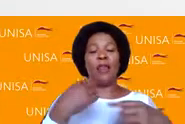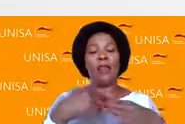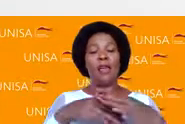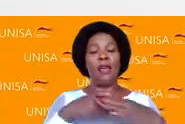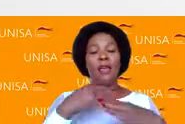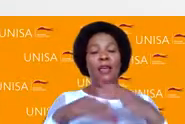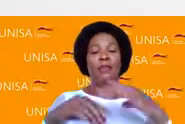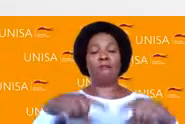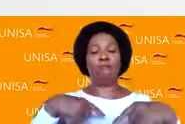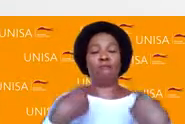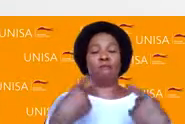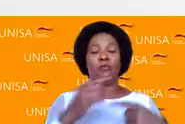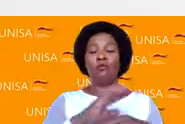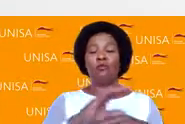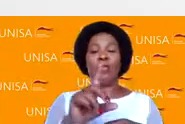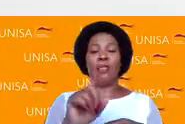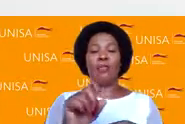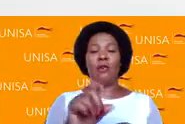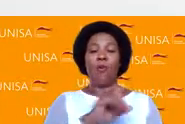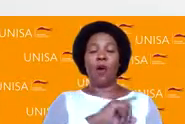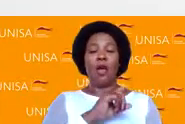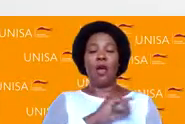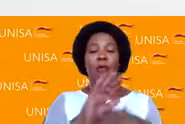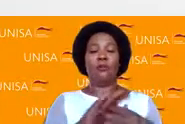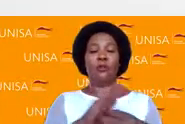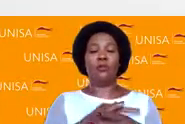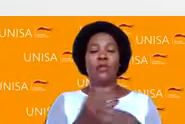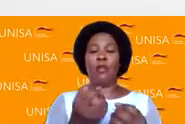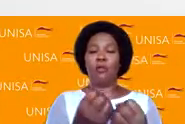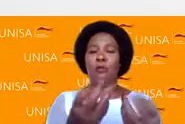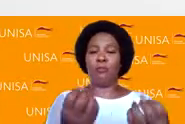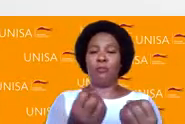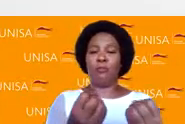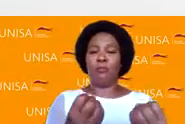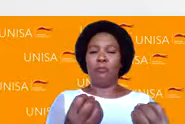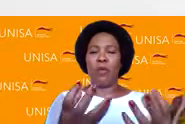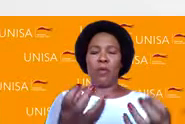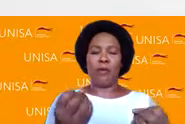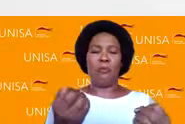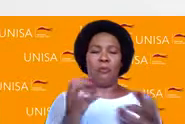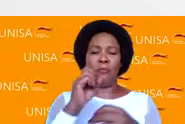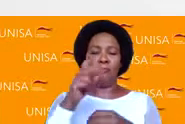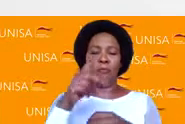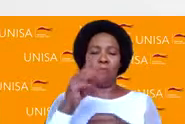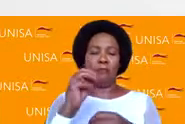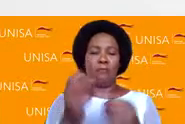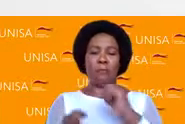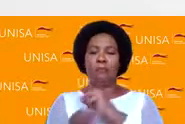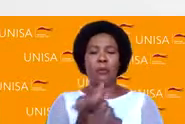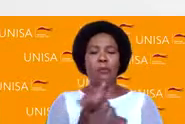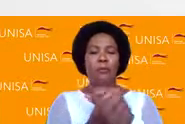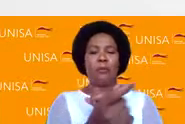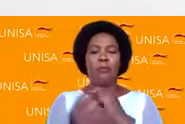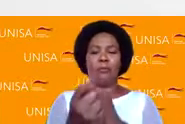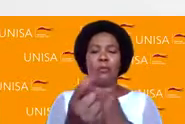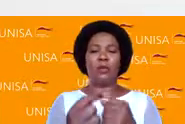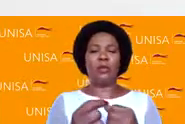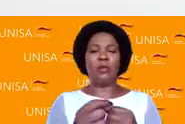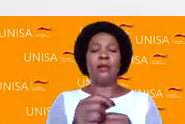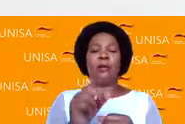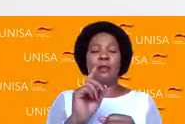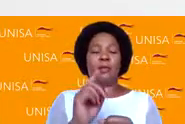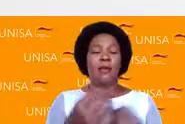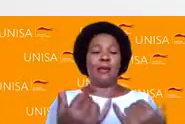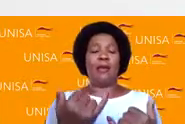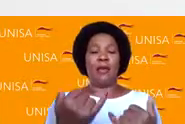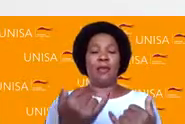do not click on it, because there is a lot of phishing going on the emails. And the university is actively fighting against it, but now